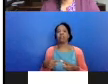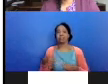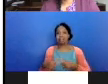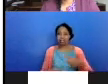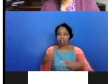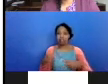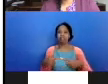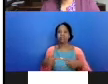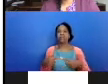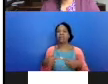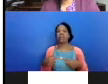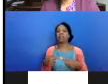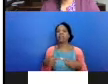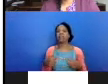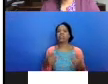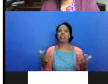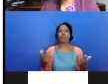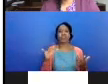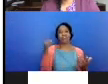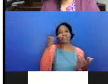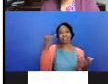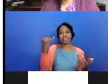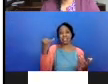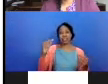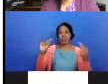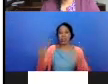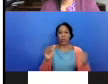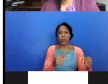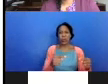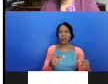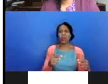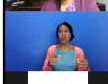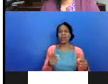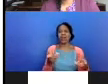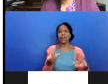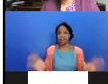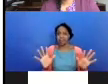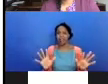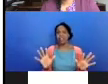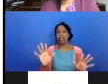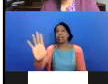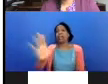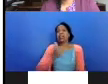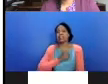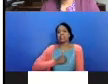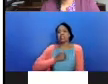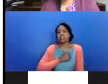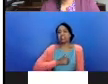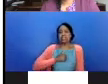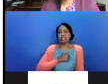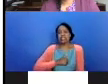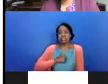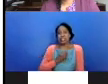hollow promises and apologies afterwards, after the violence, are hollow promises and apologies. They can be hollow promises and